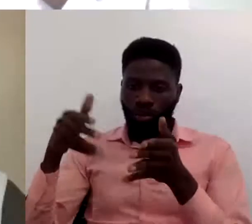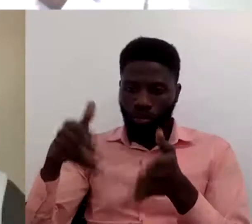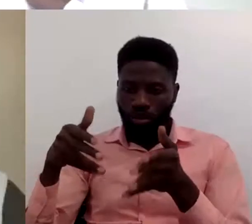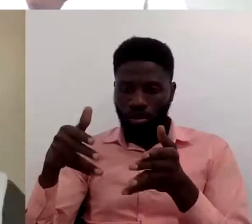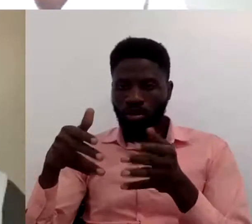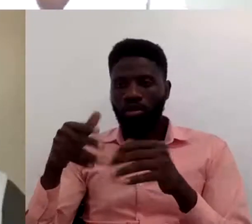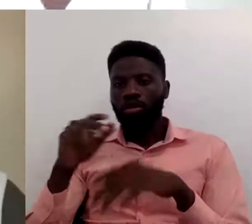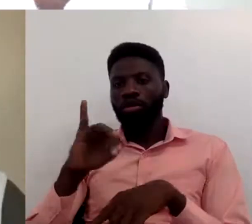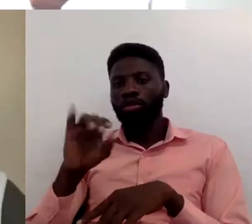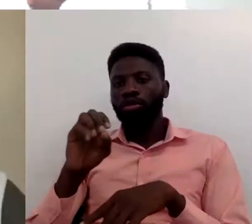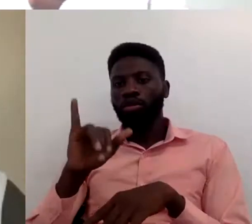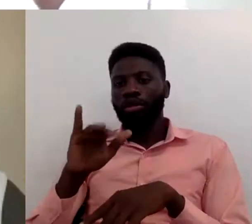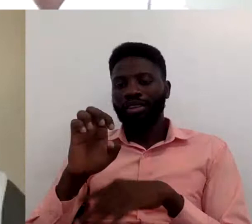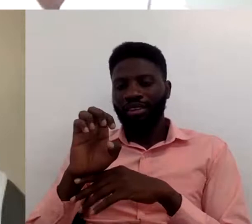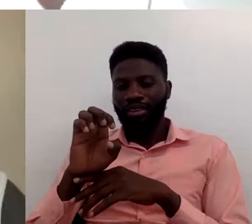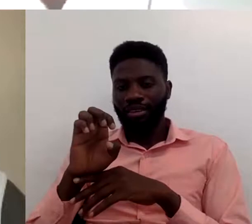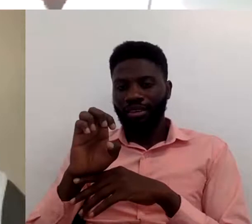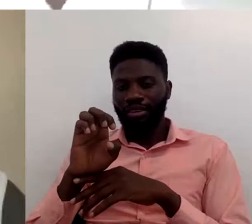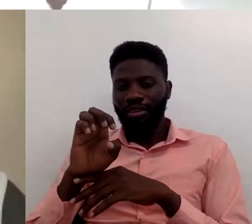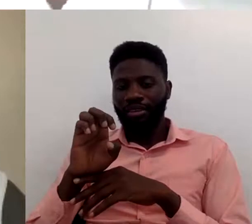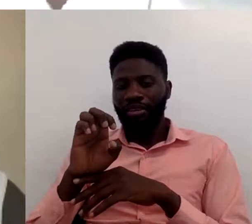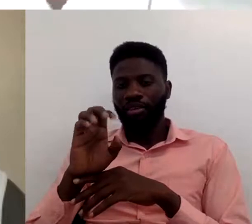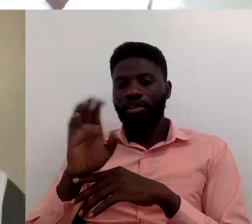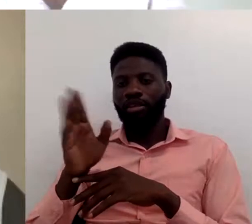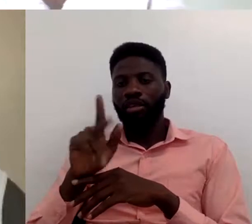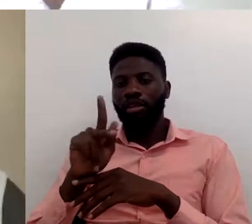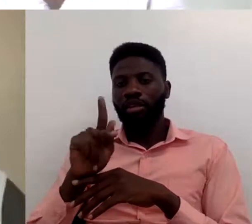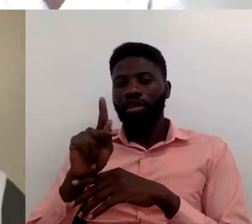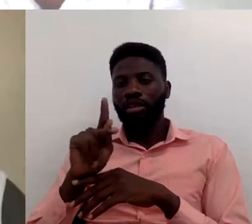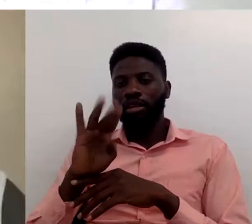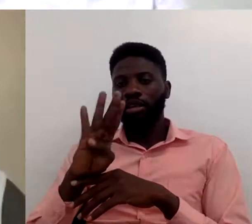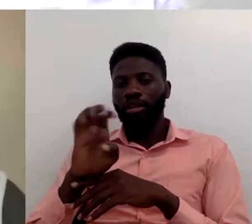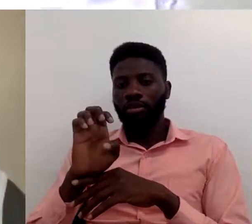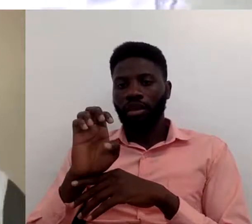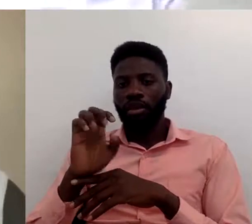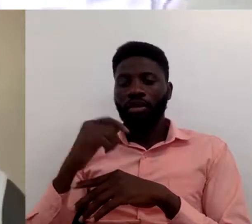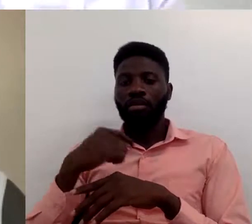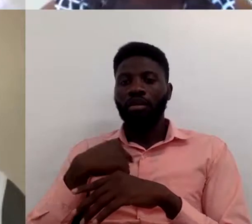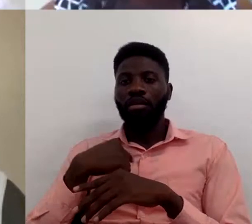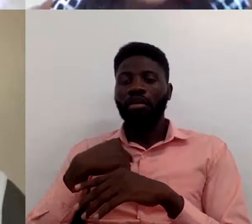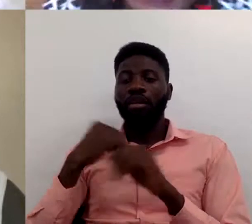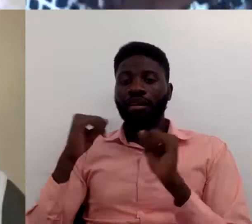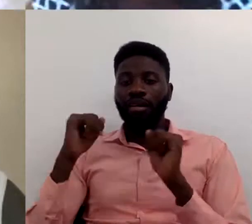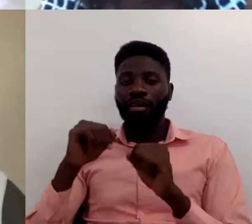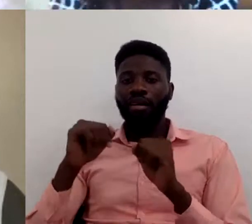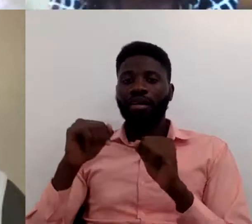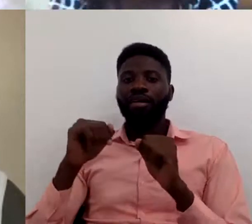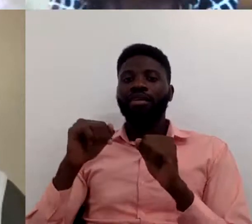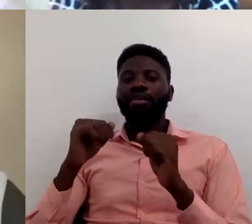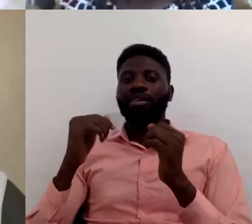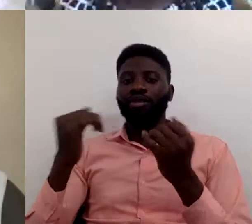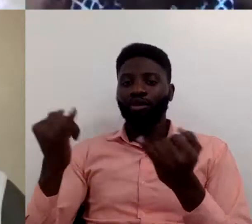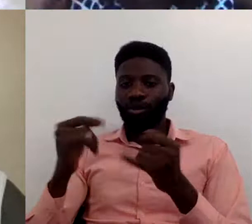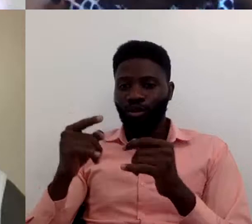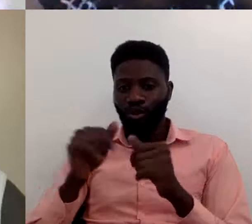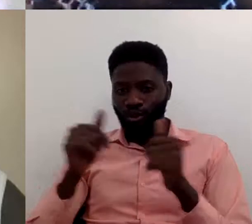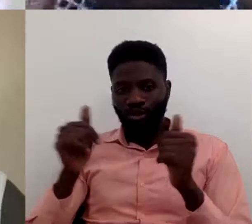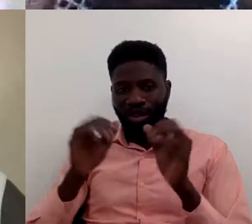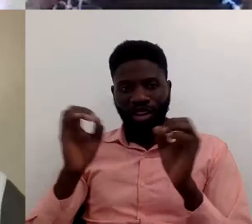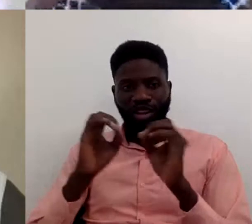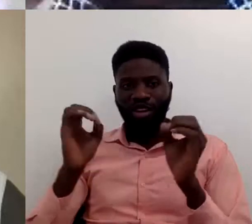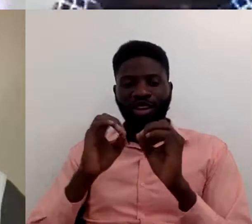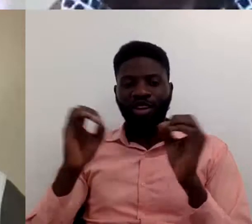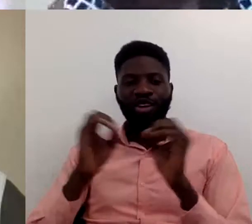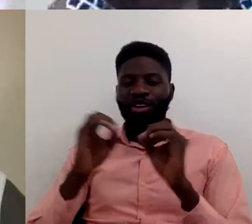Joyce Kibay, and I don't think I can take enough time to introduce you, Joyce, because you